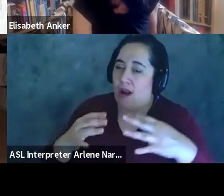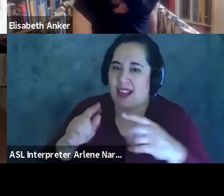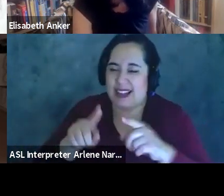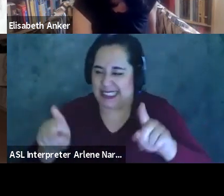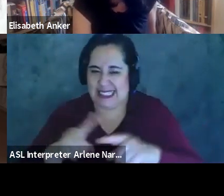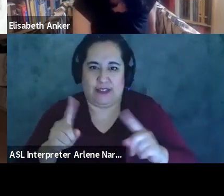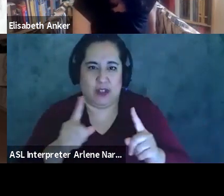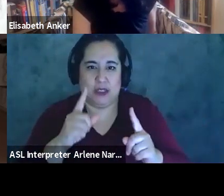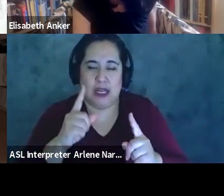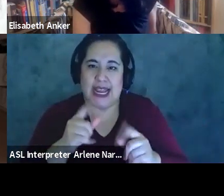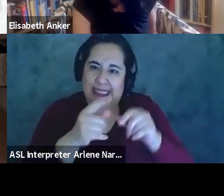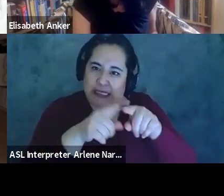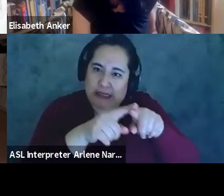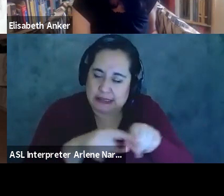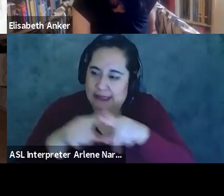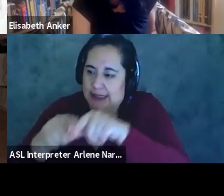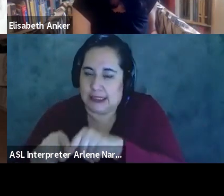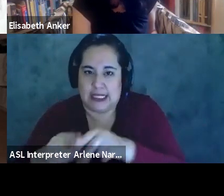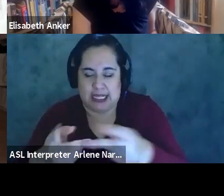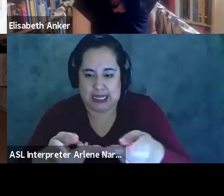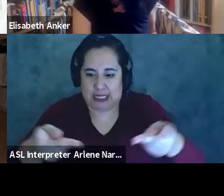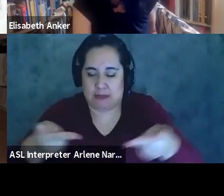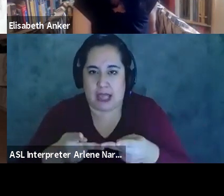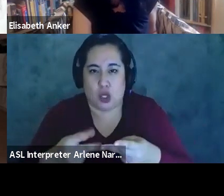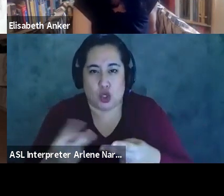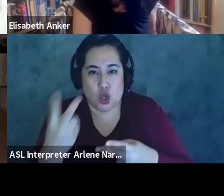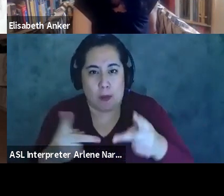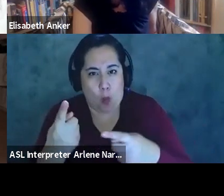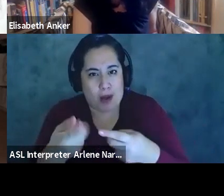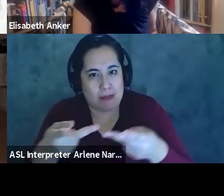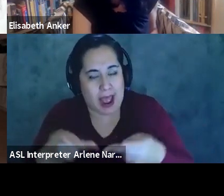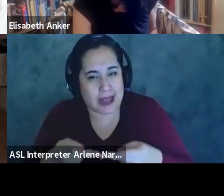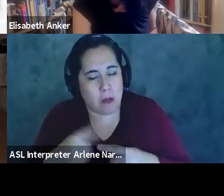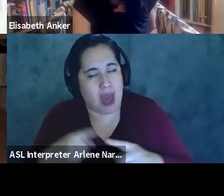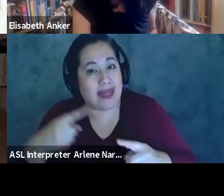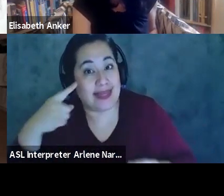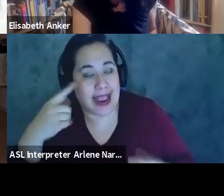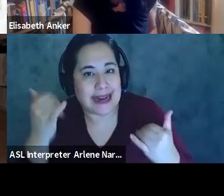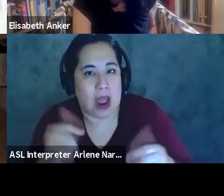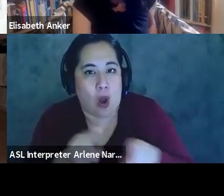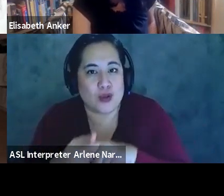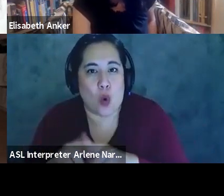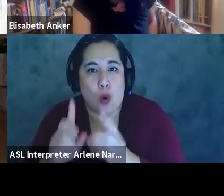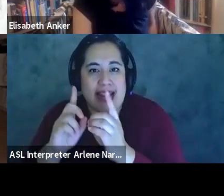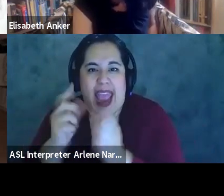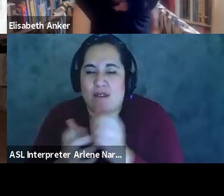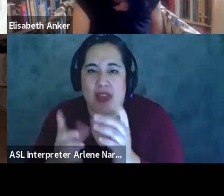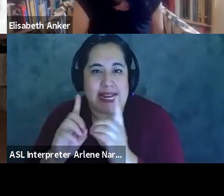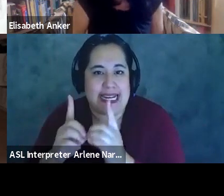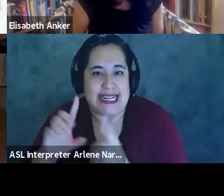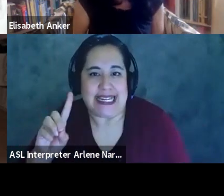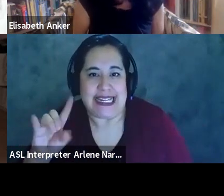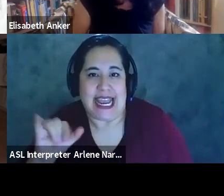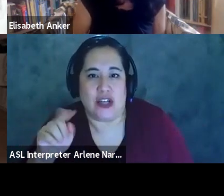very subjective spatiality of two people in one place. But I'm also getting to think about, in the age of digitalization, and again, something